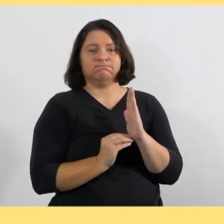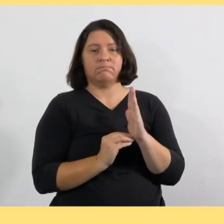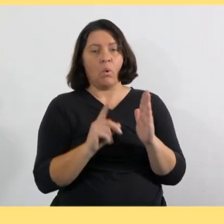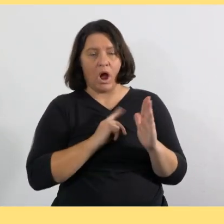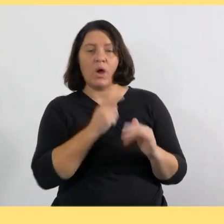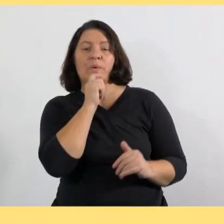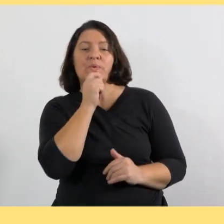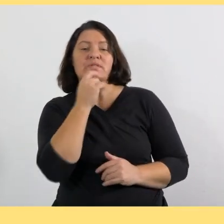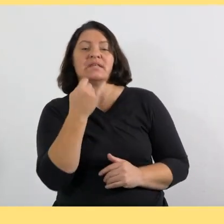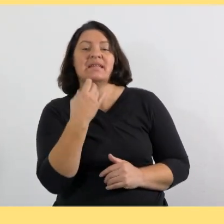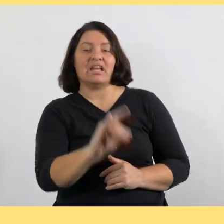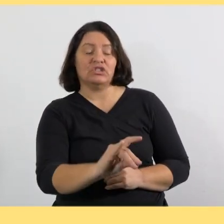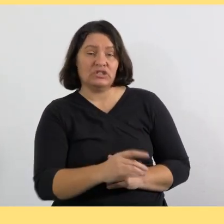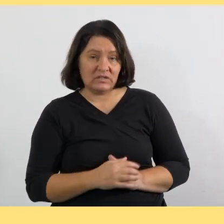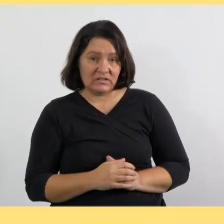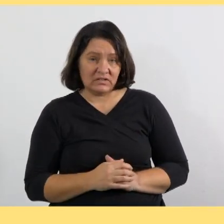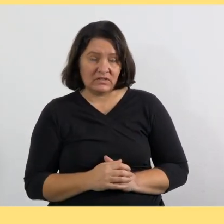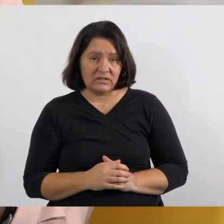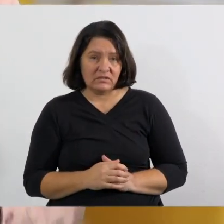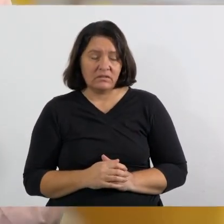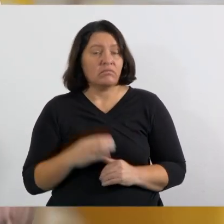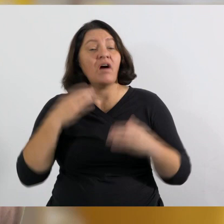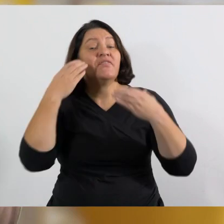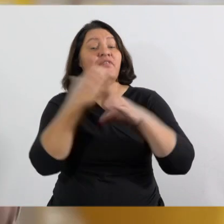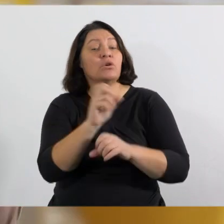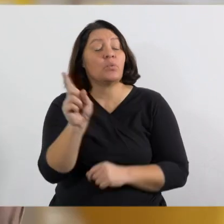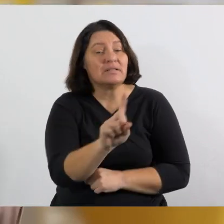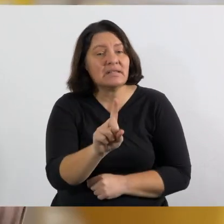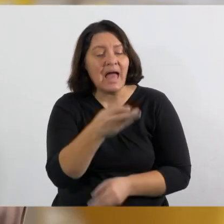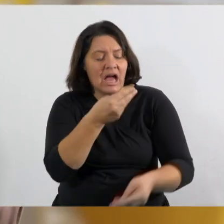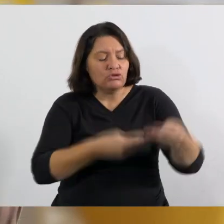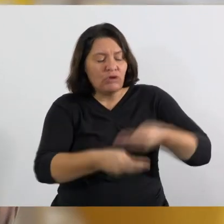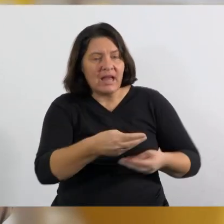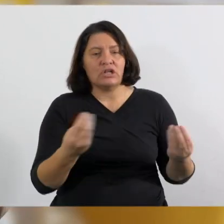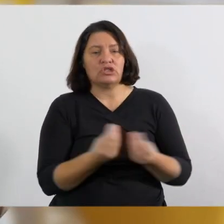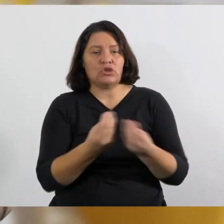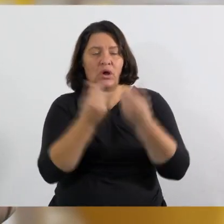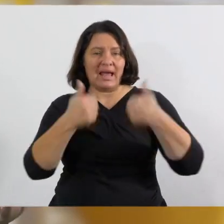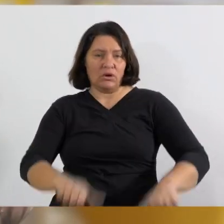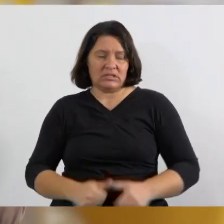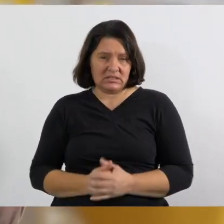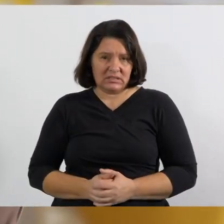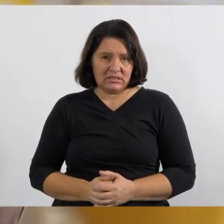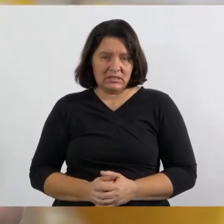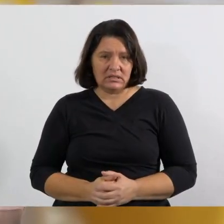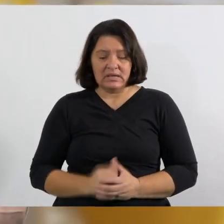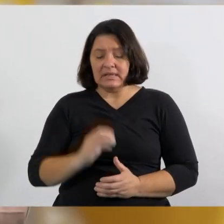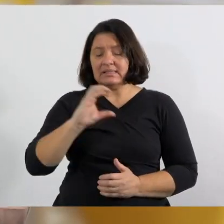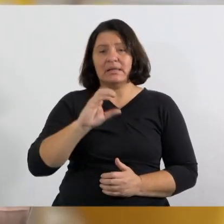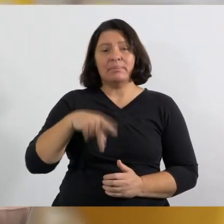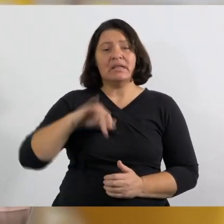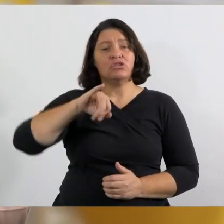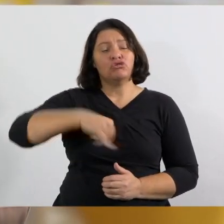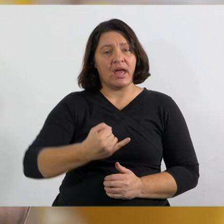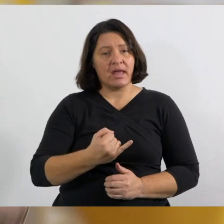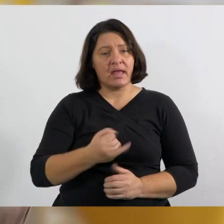the CPJ. Remember again, our focus is on the trading stock account. How is the CPJ going